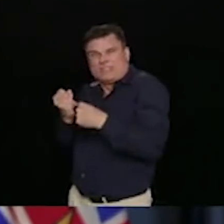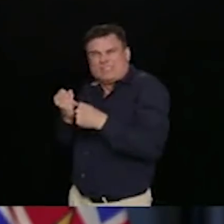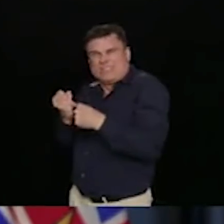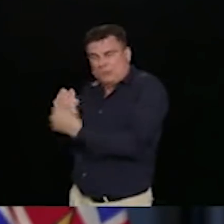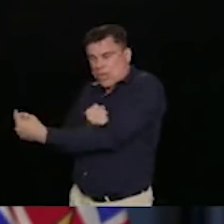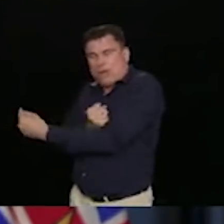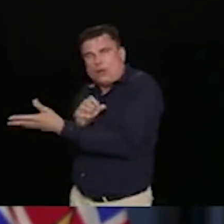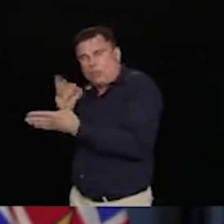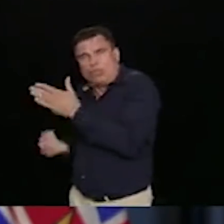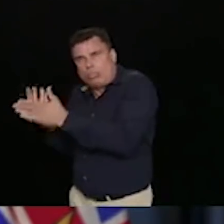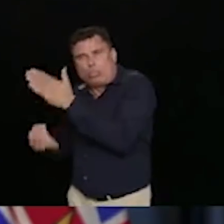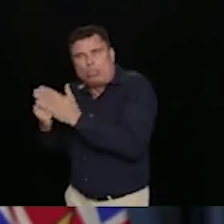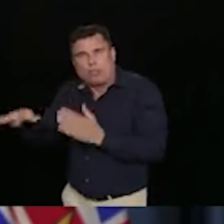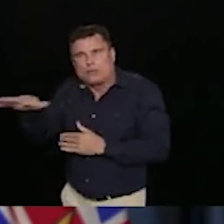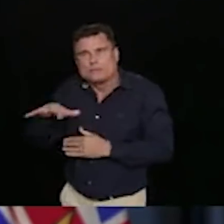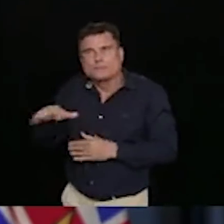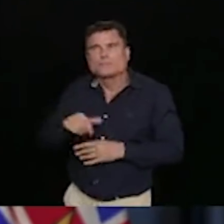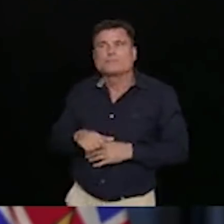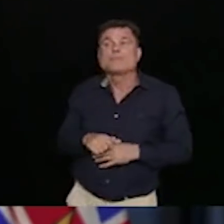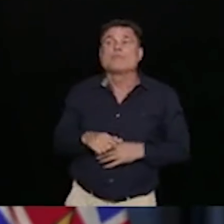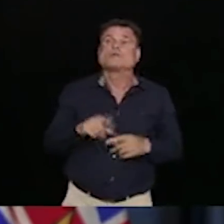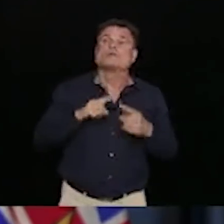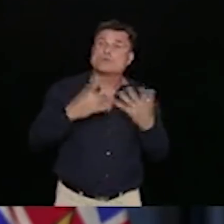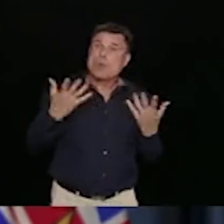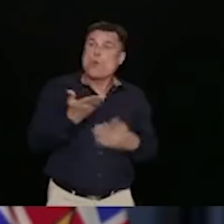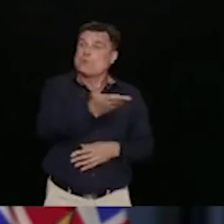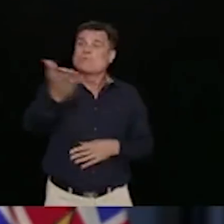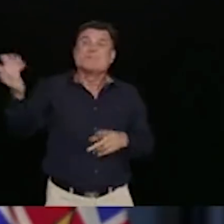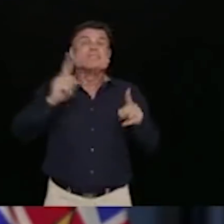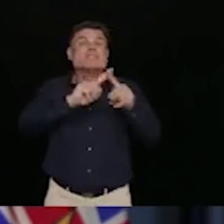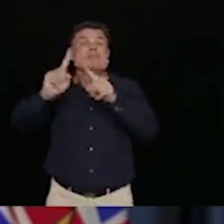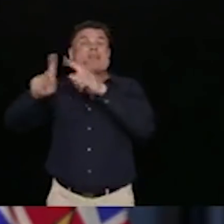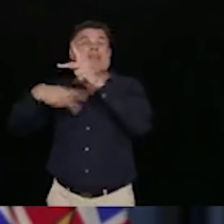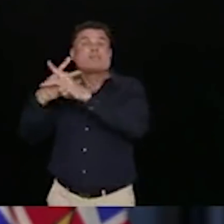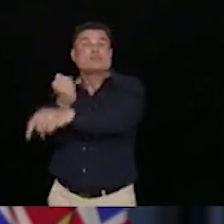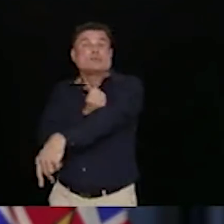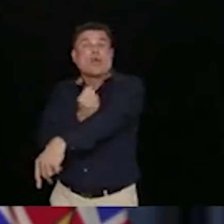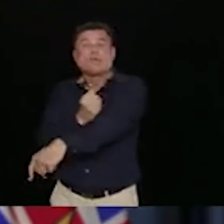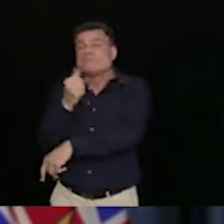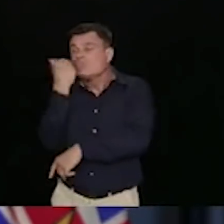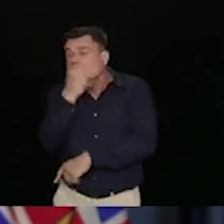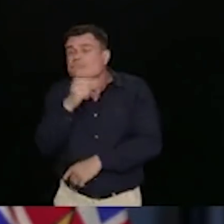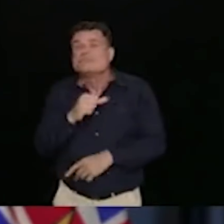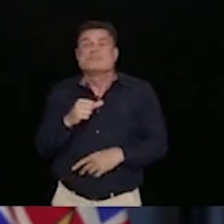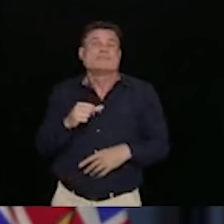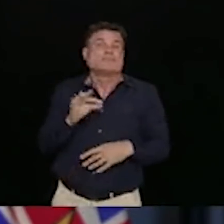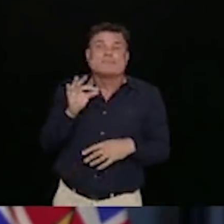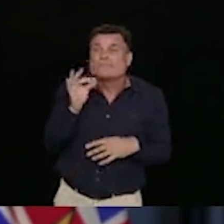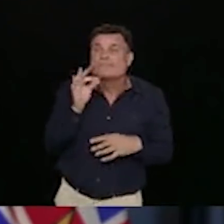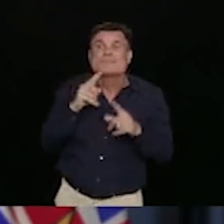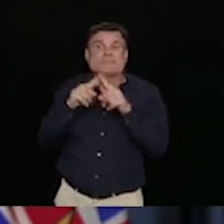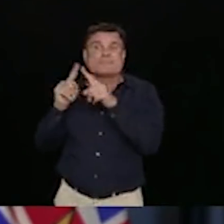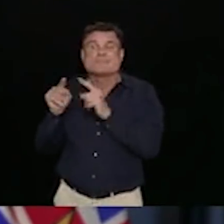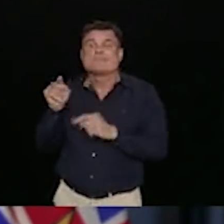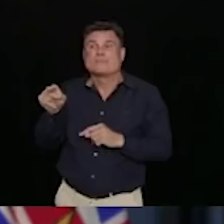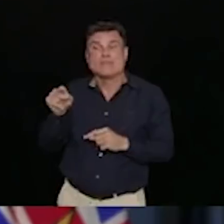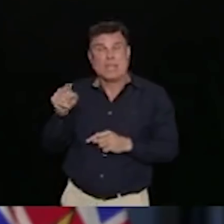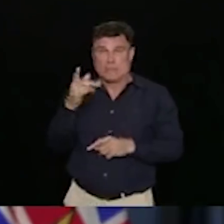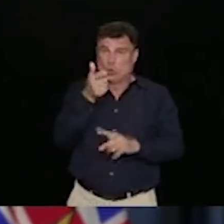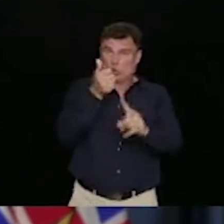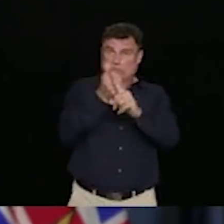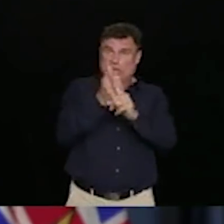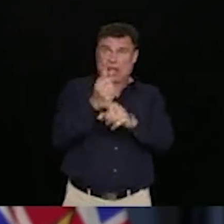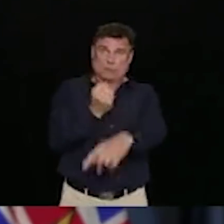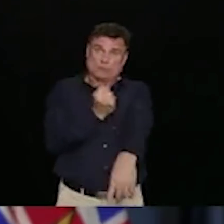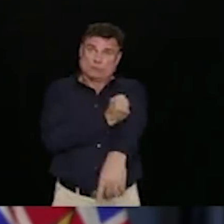conclude that the opioid crisis is not founded on a criminal element, because it is. But if you're addicted, you're not a criminal. You're someone who needs